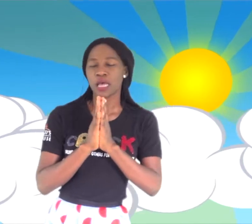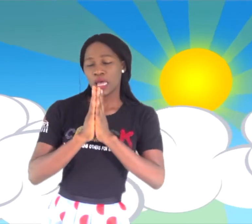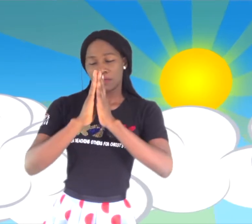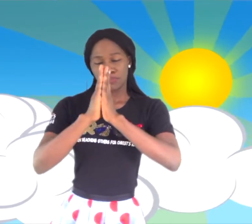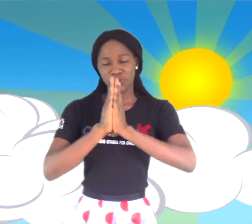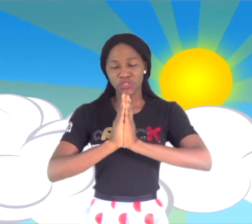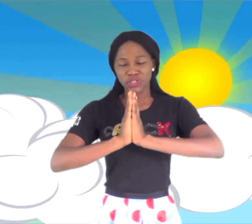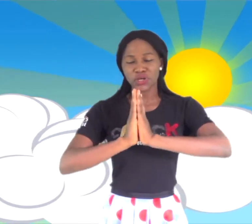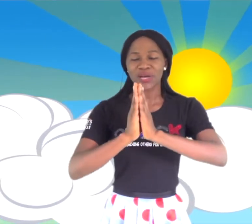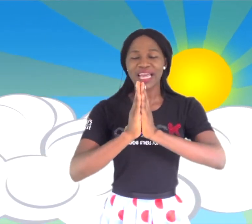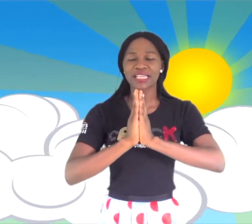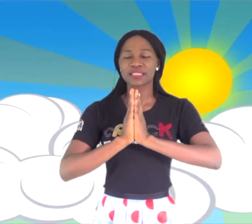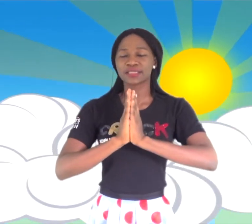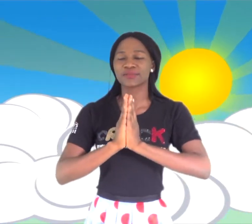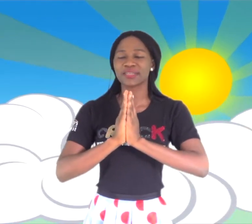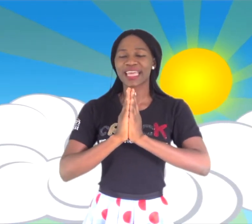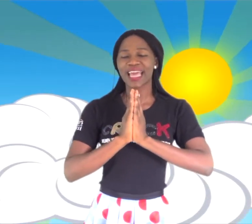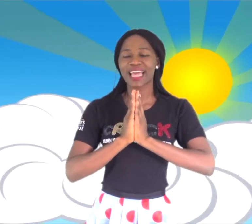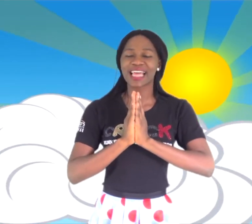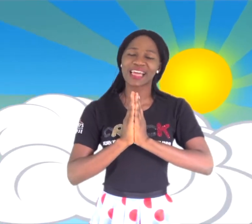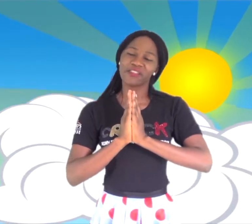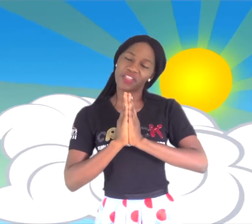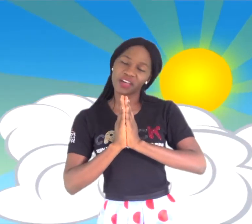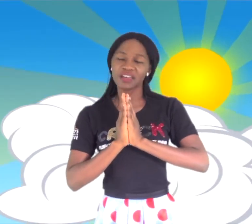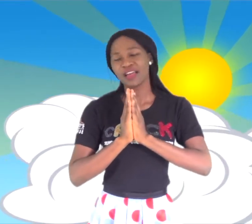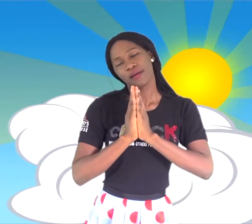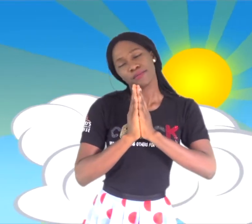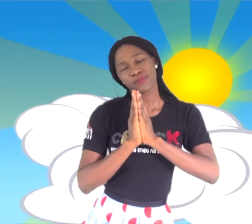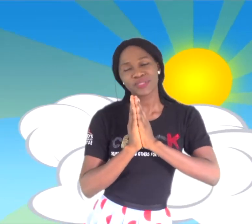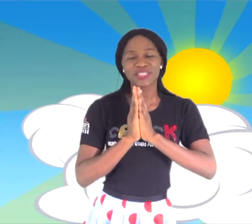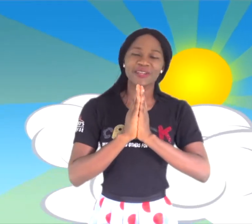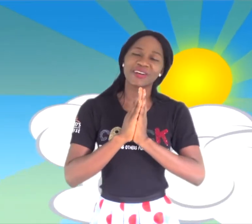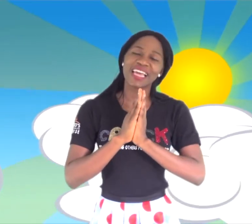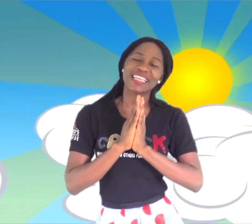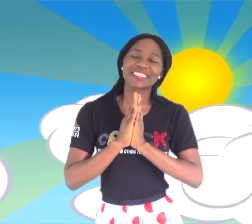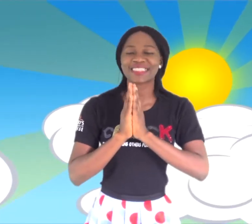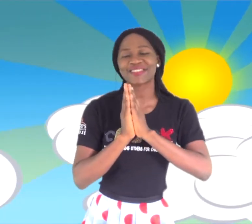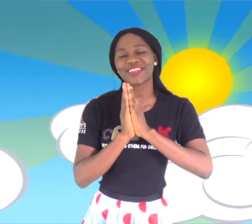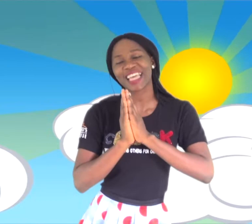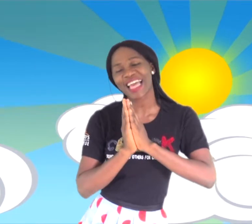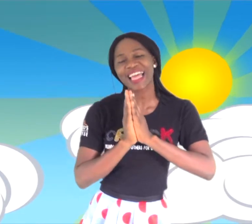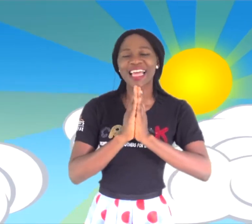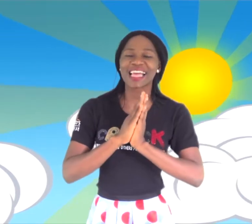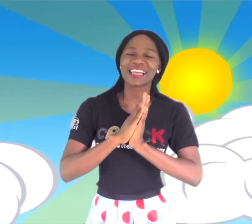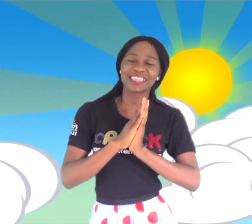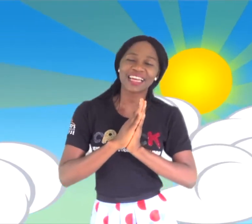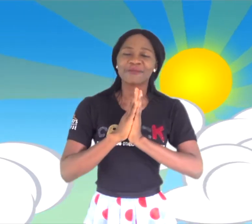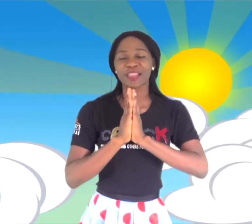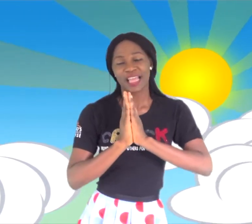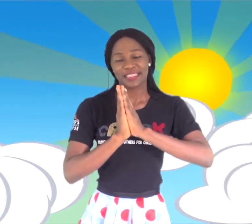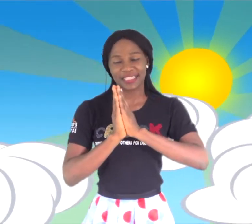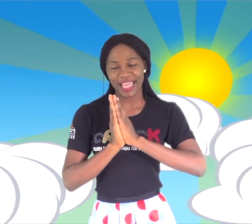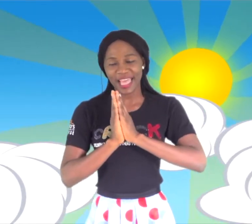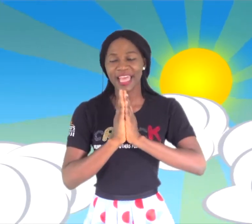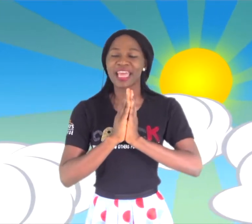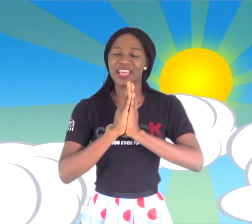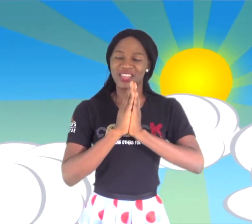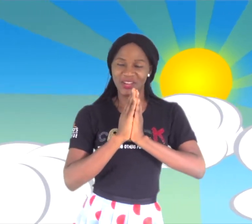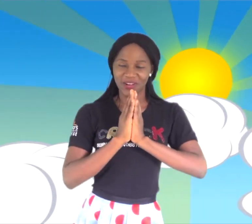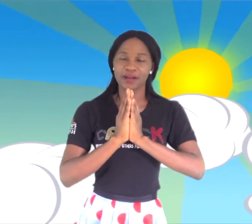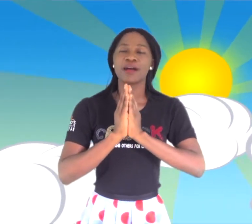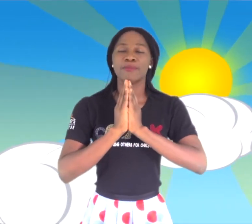eyes. Put your hands together. Put your hands together.